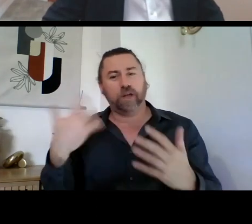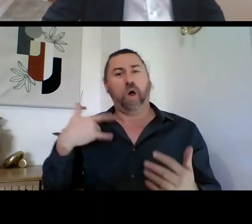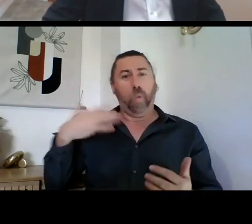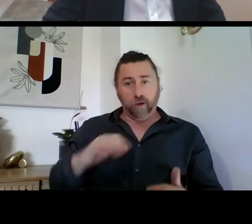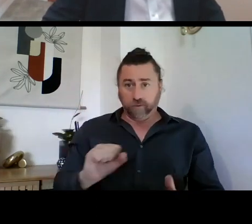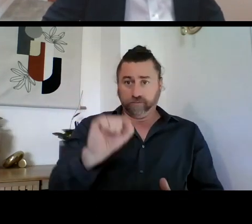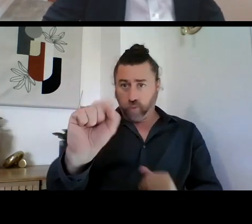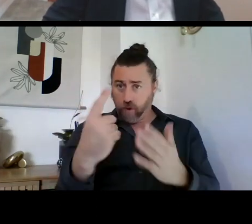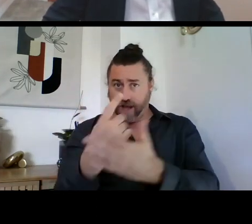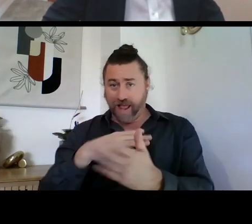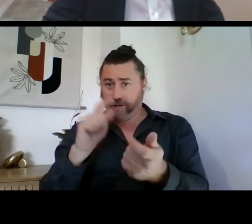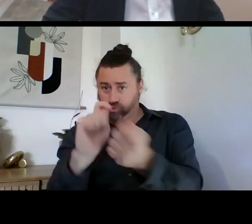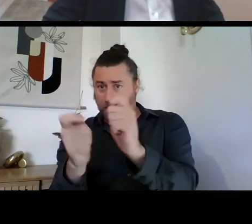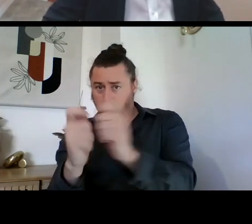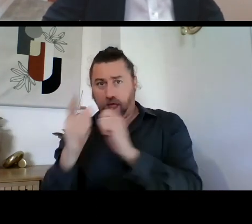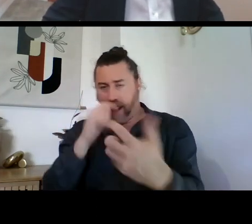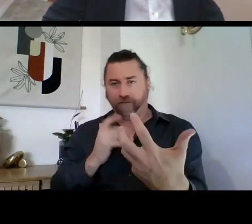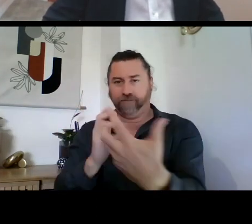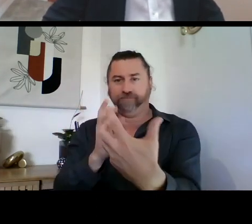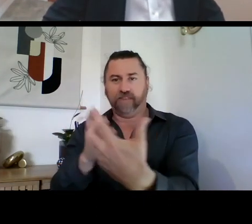change without being overly complicated.